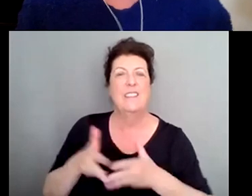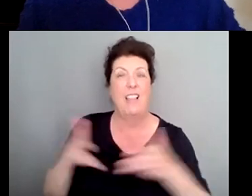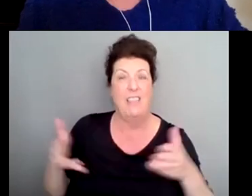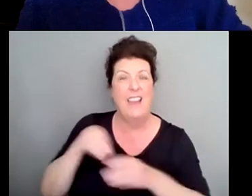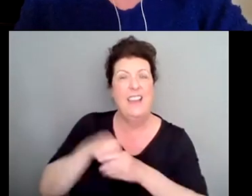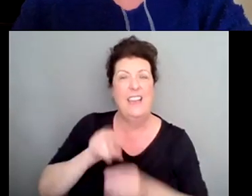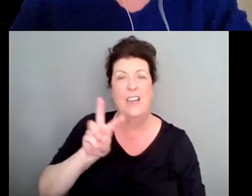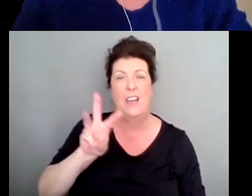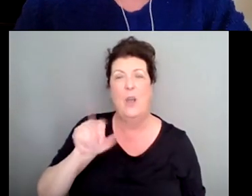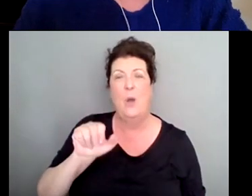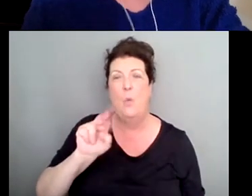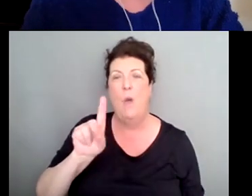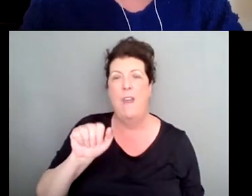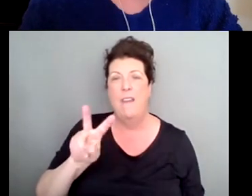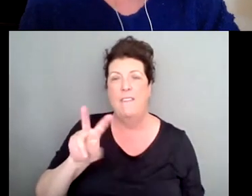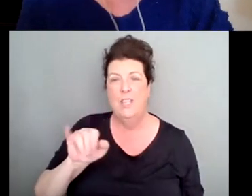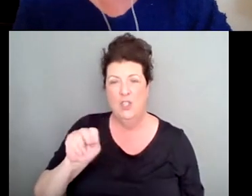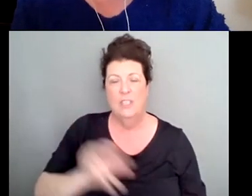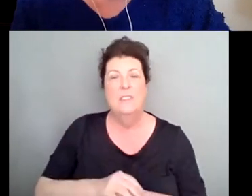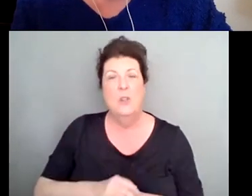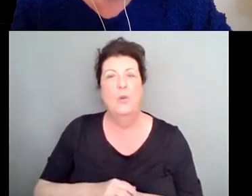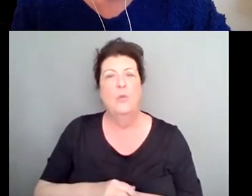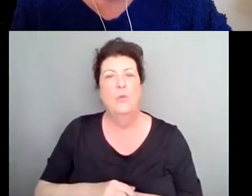think we made a lot of sense.